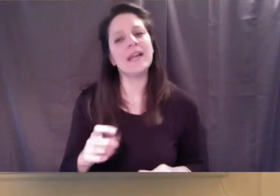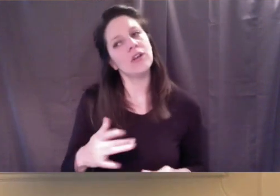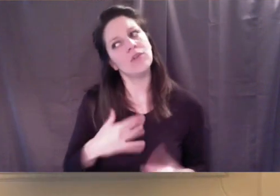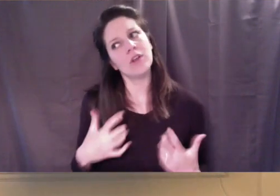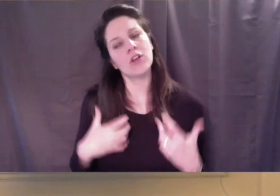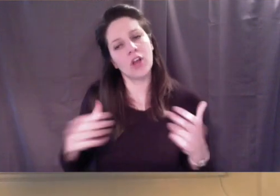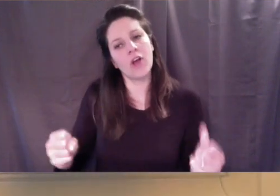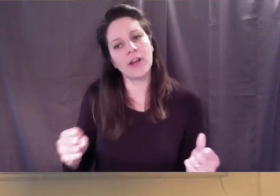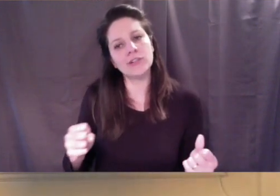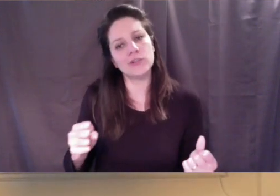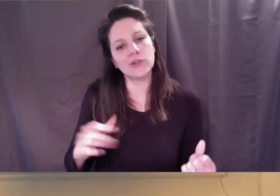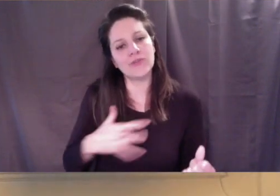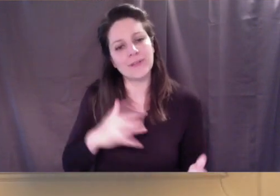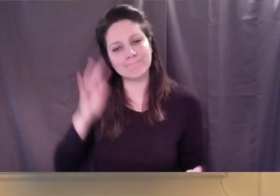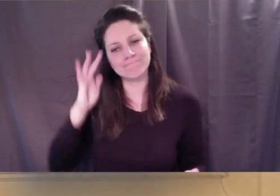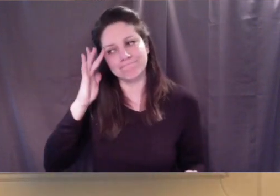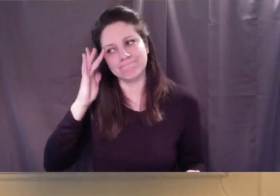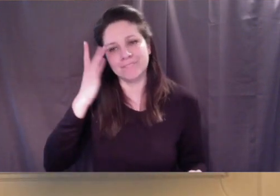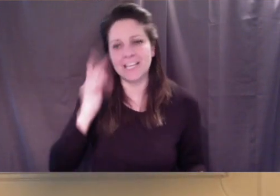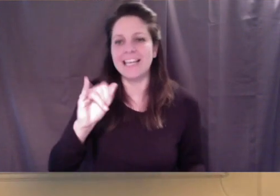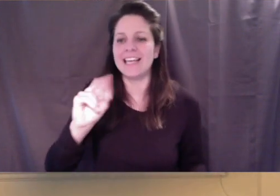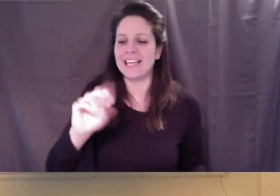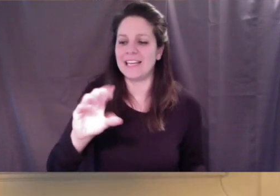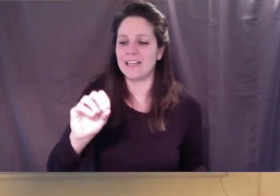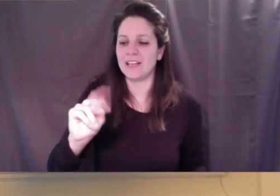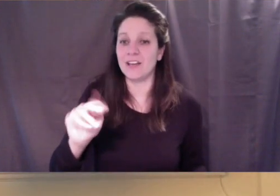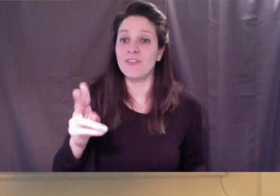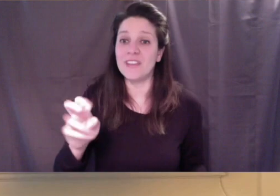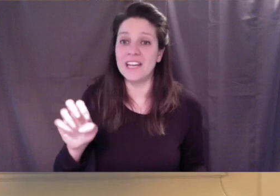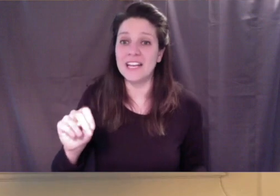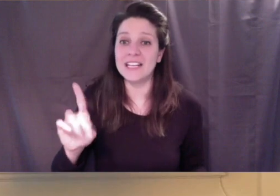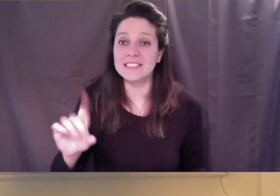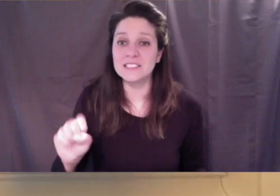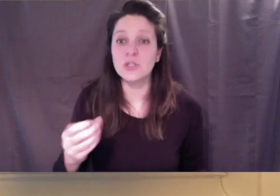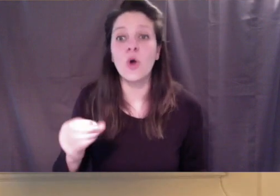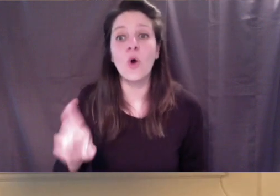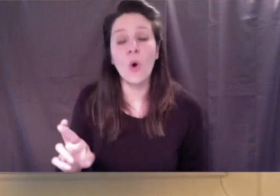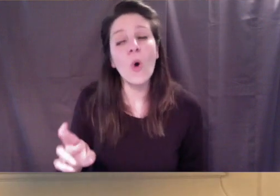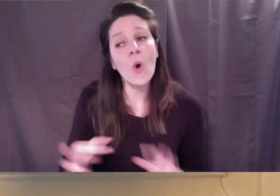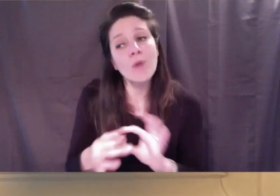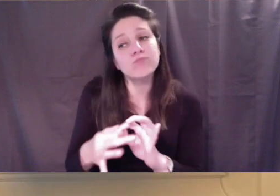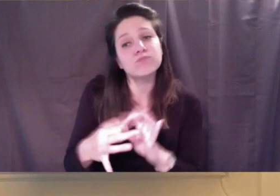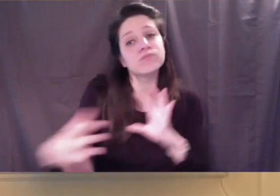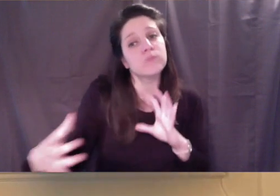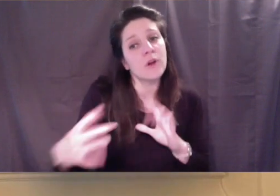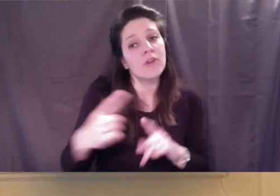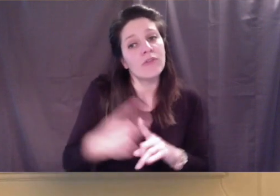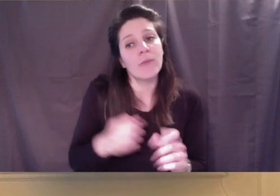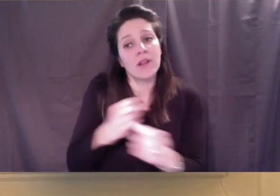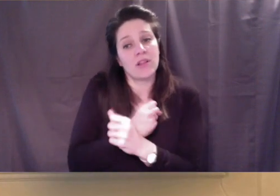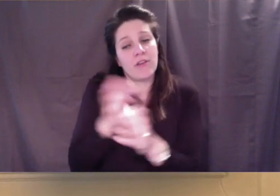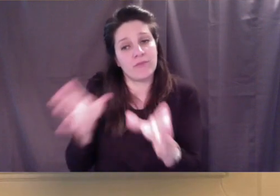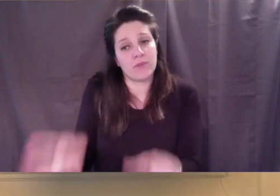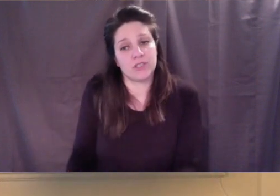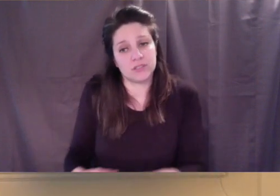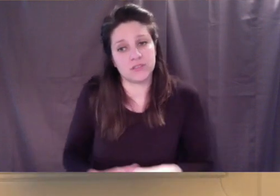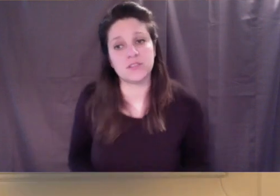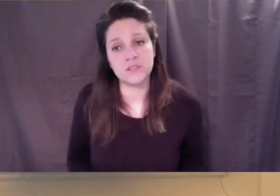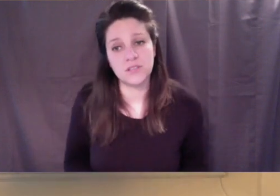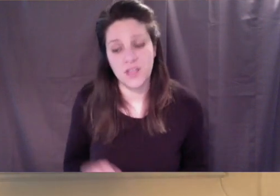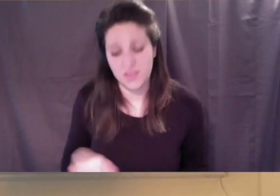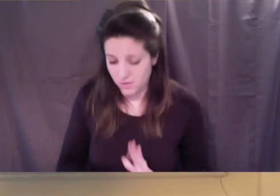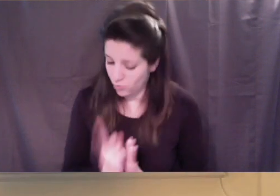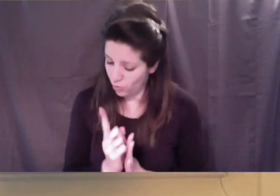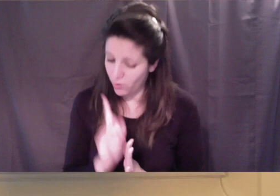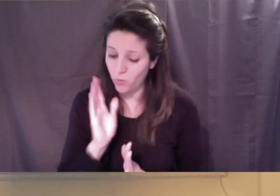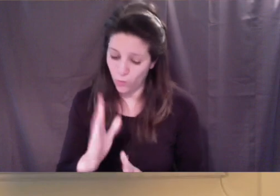require courage to be inconvenienced and maybe even alienated by those that we may love. This will require every moment to